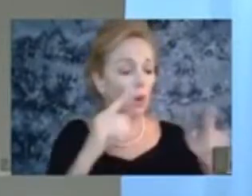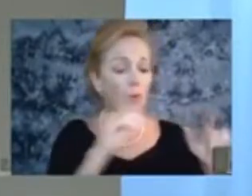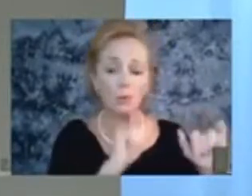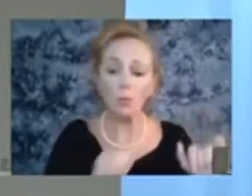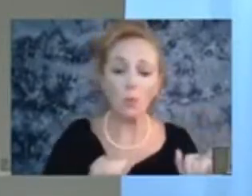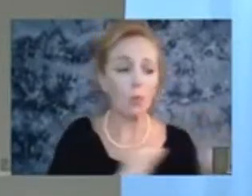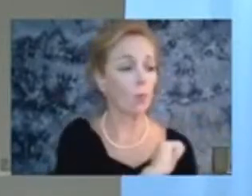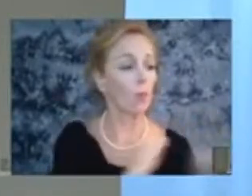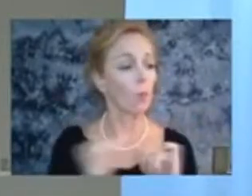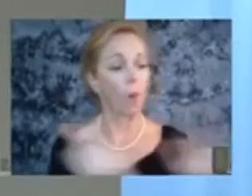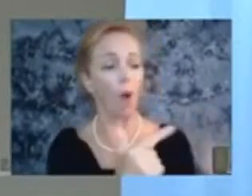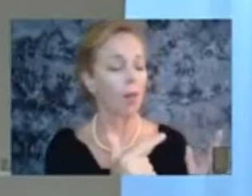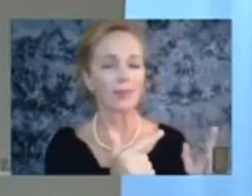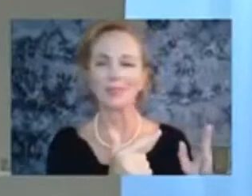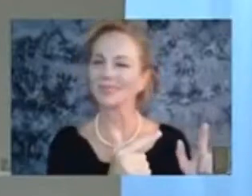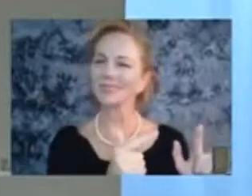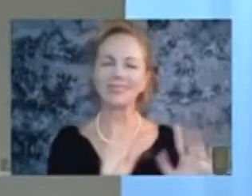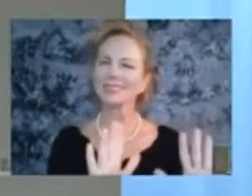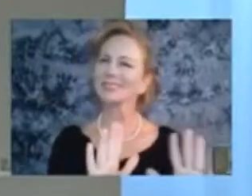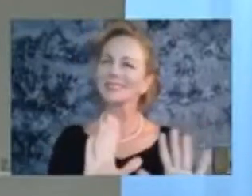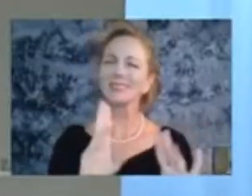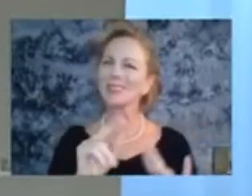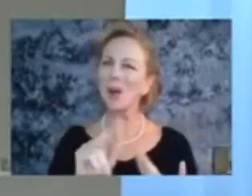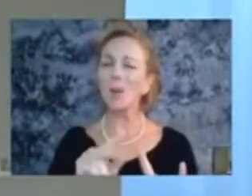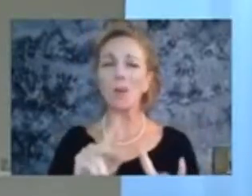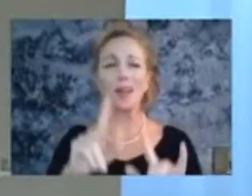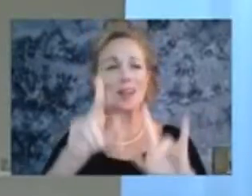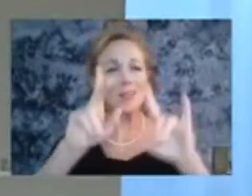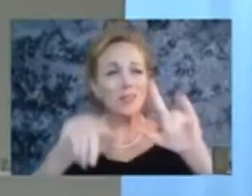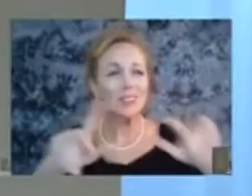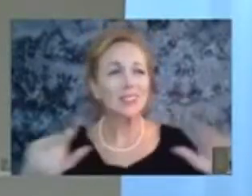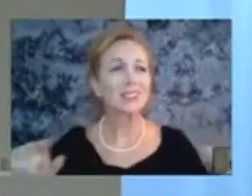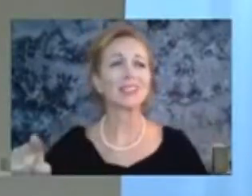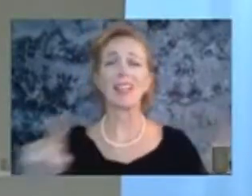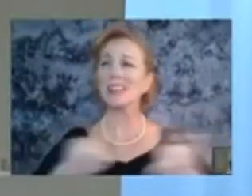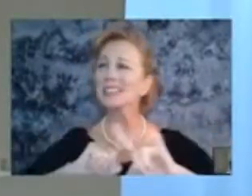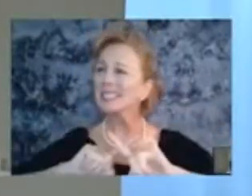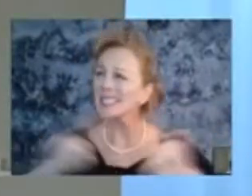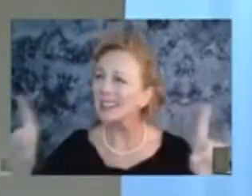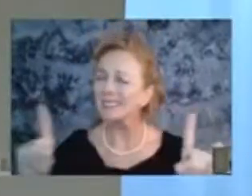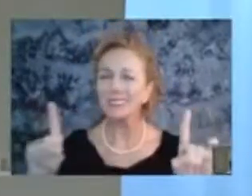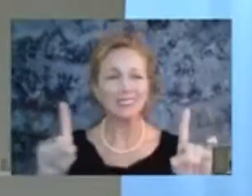have schools, teachers, students, families that are completely different from one another.